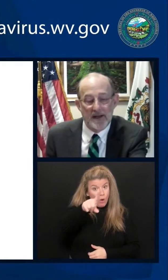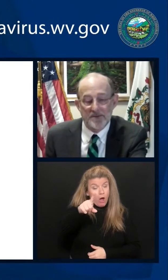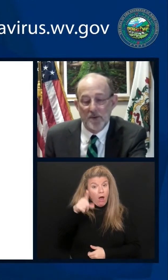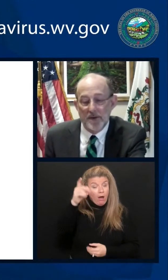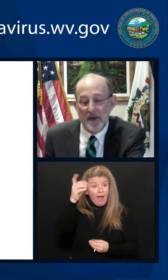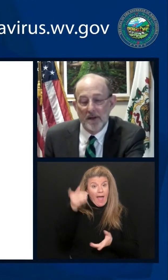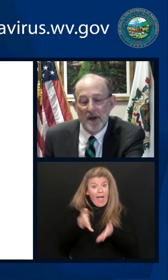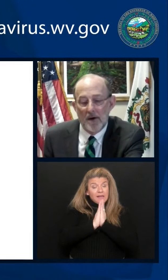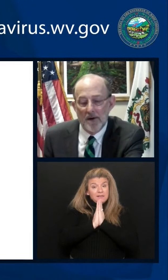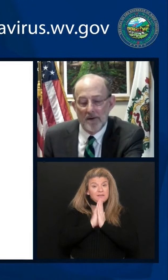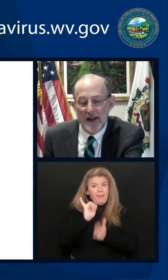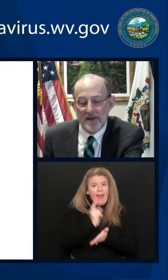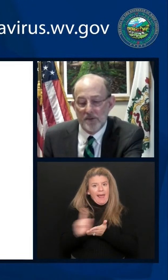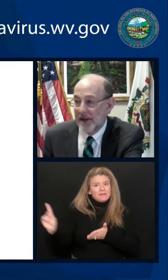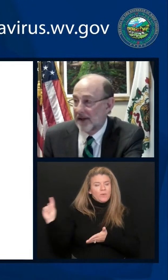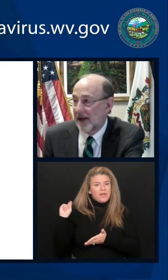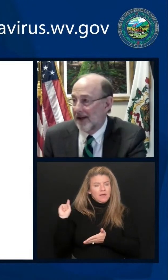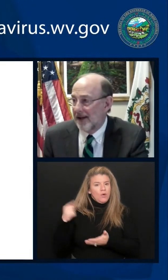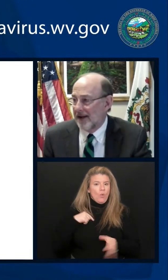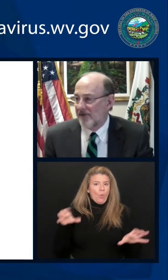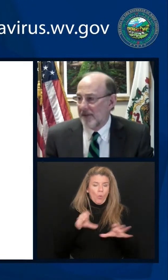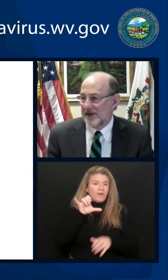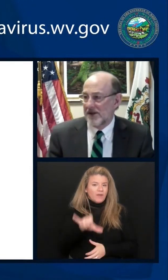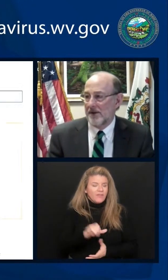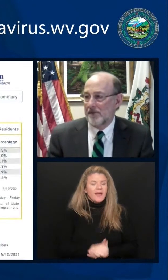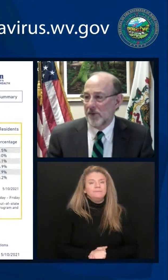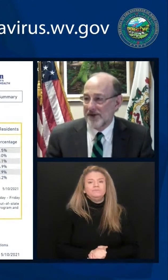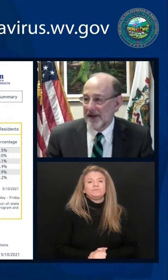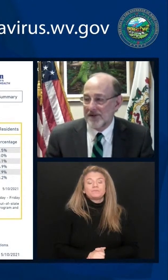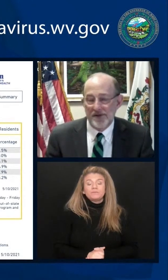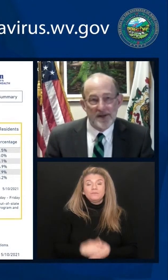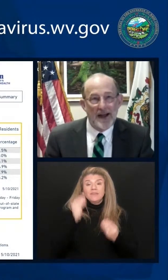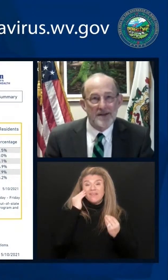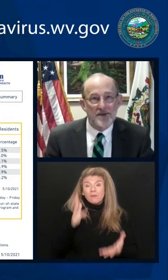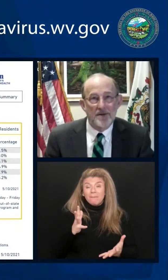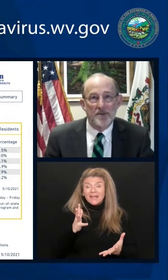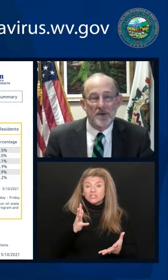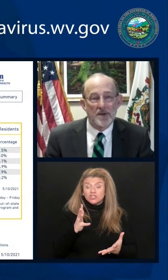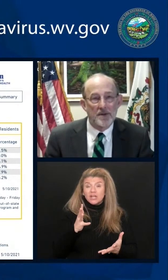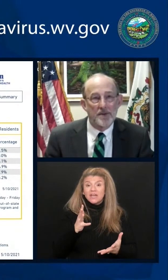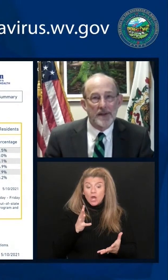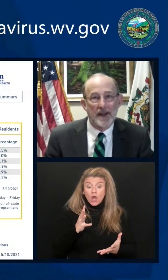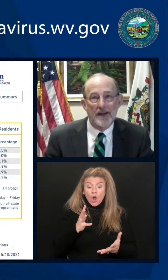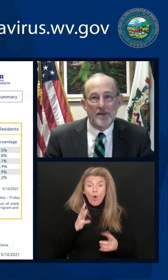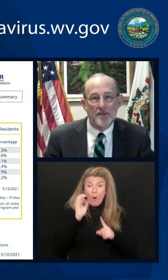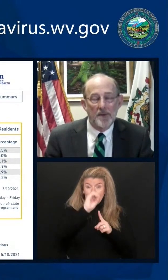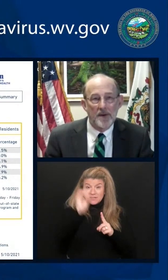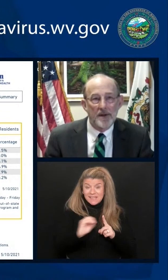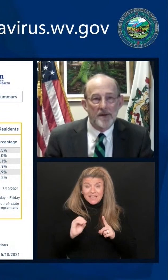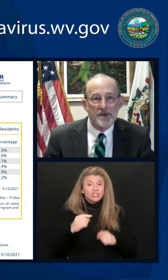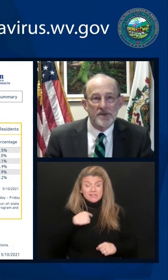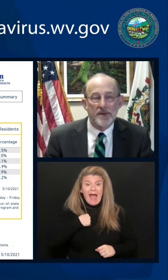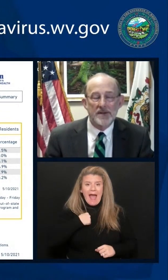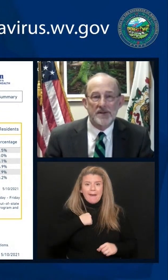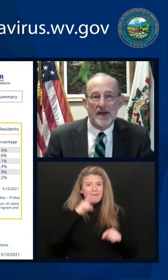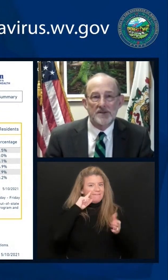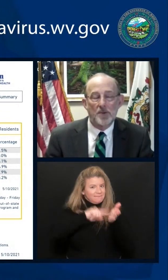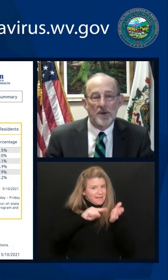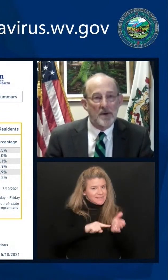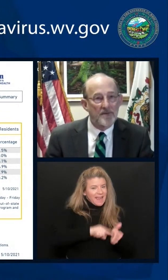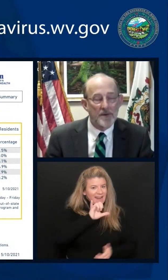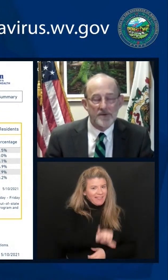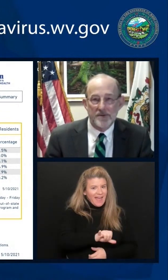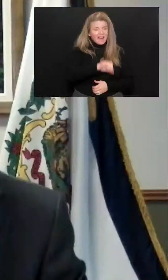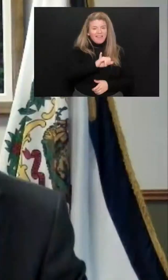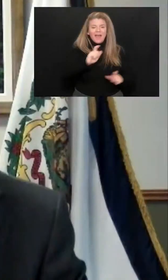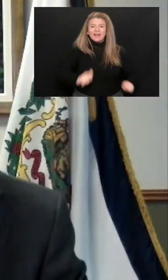that on the dashboard earlier last week. The information on percentages, I certainly will look at doing that. The issue with this